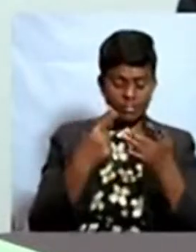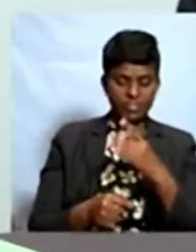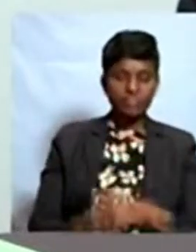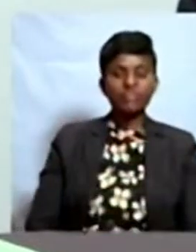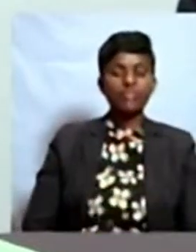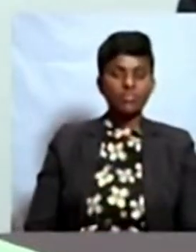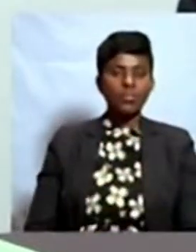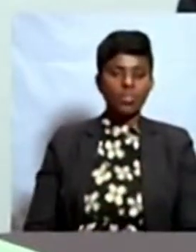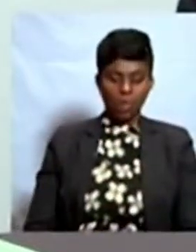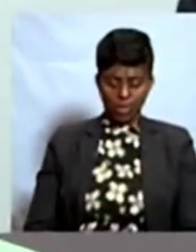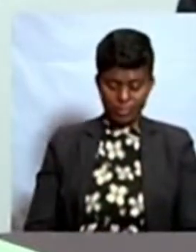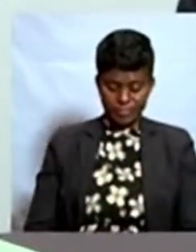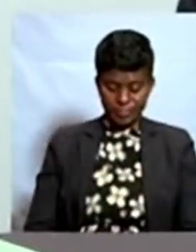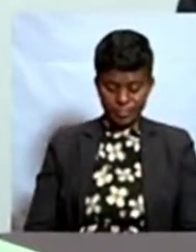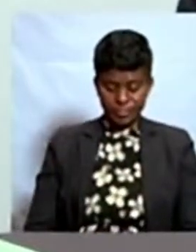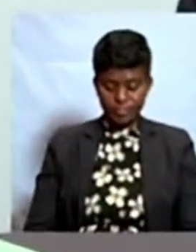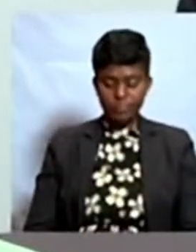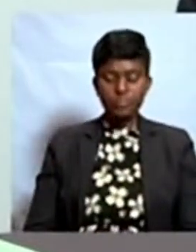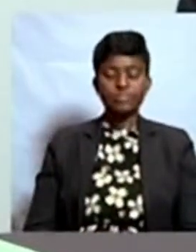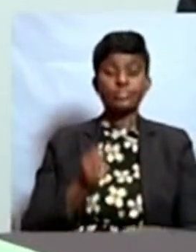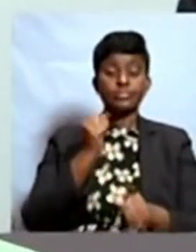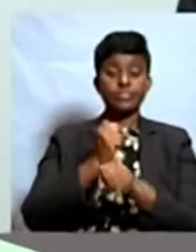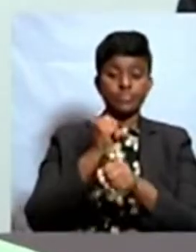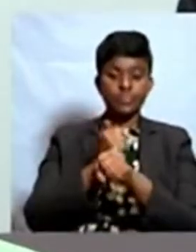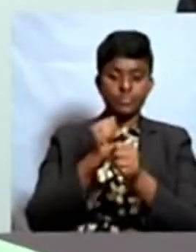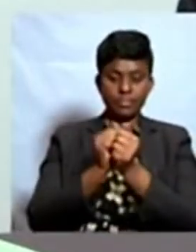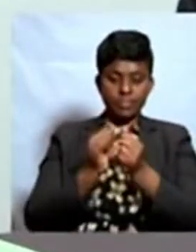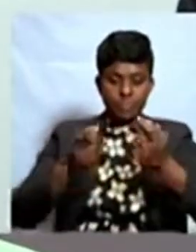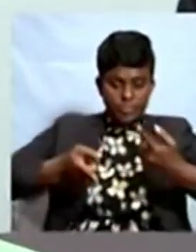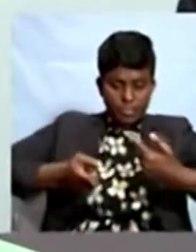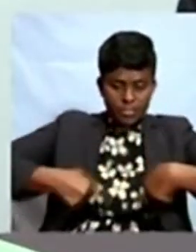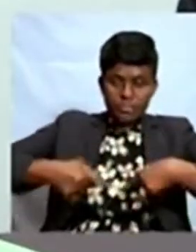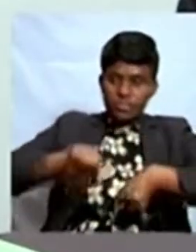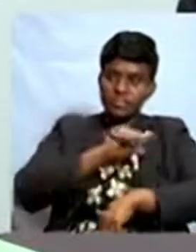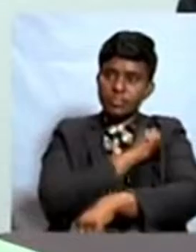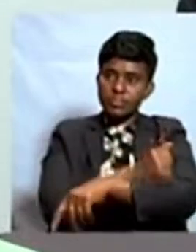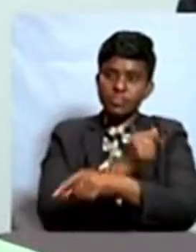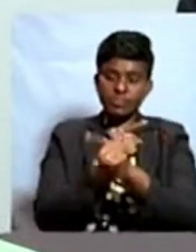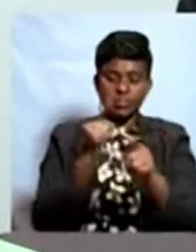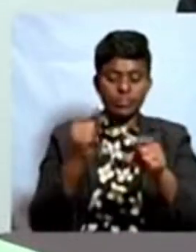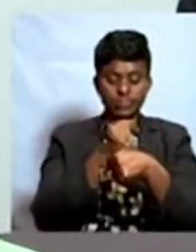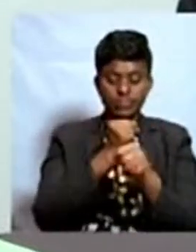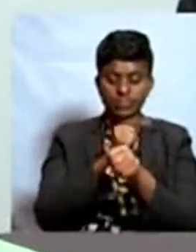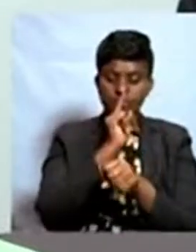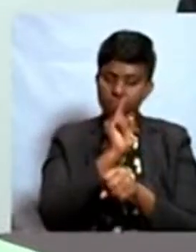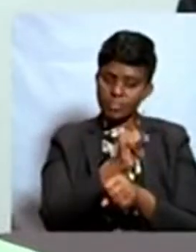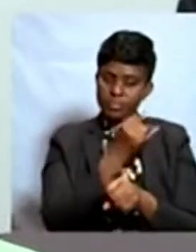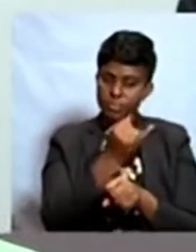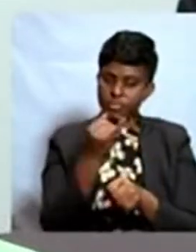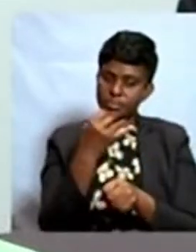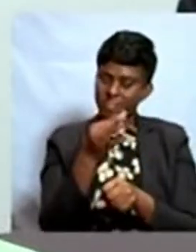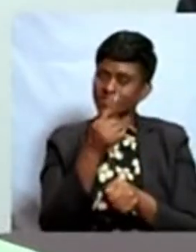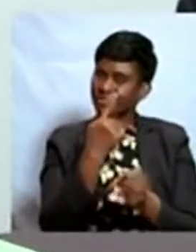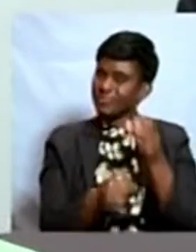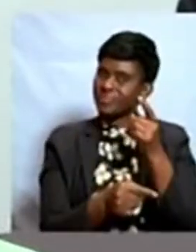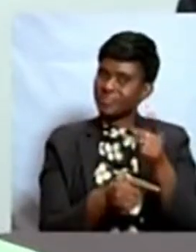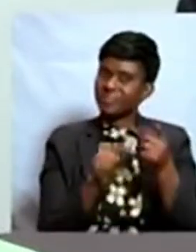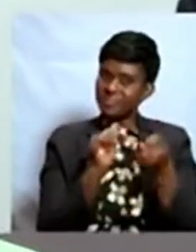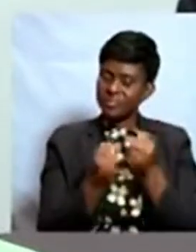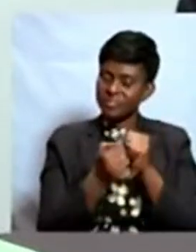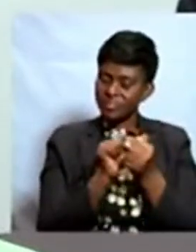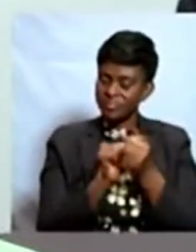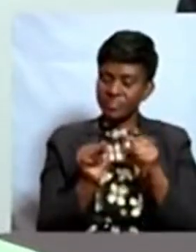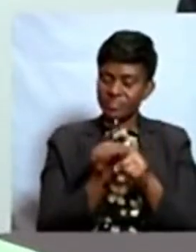also working with the local authorities to just make sure that these issues of encroachment